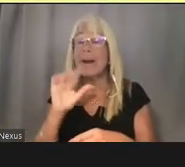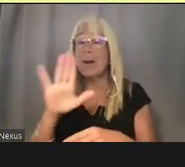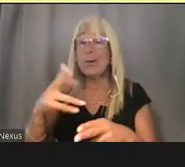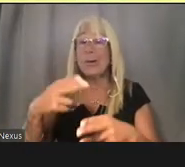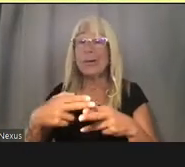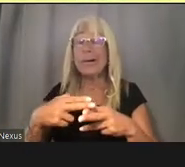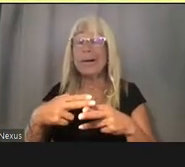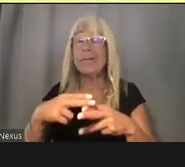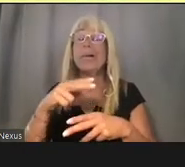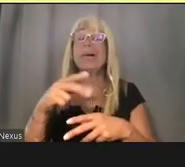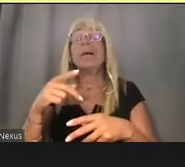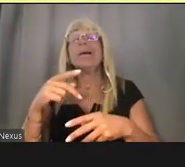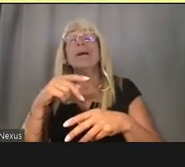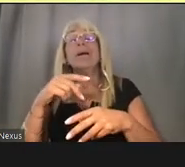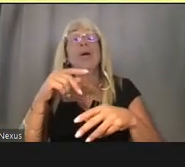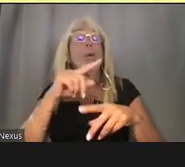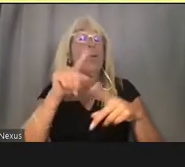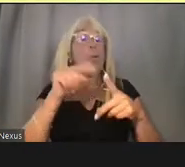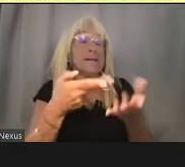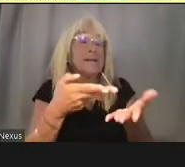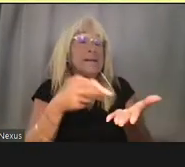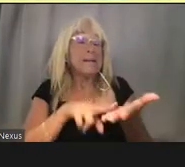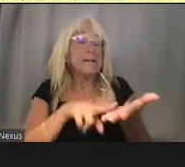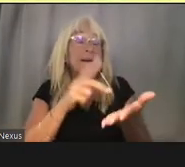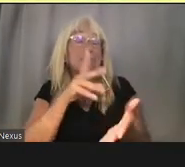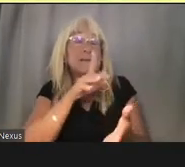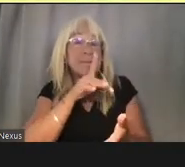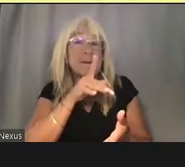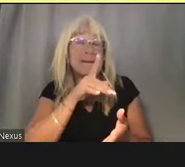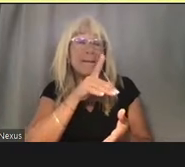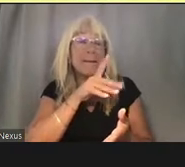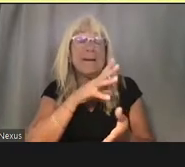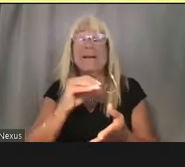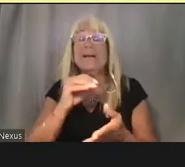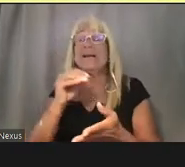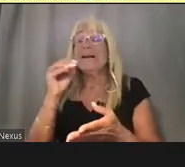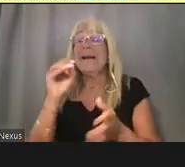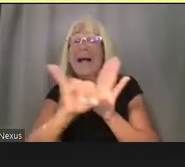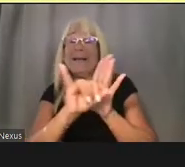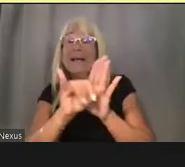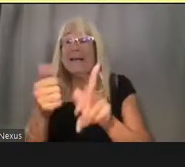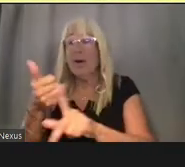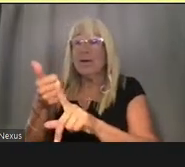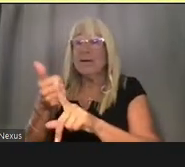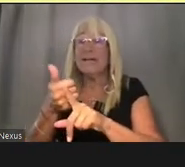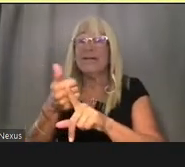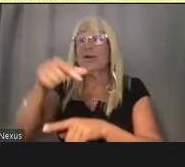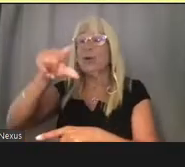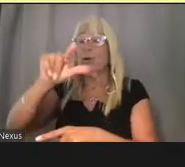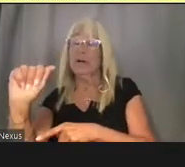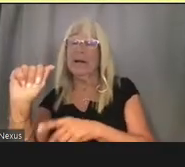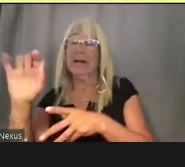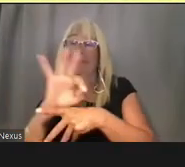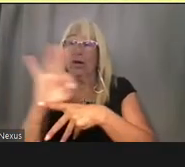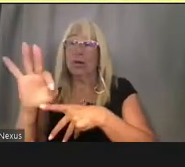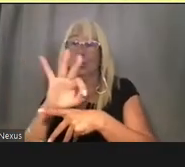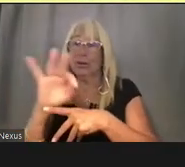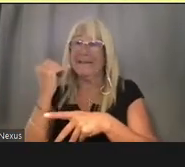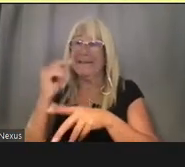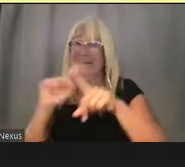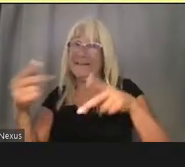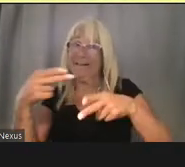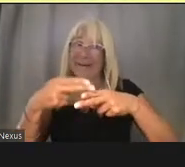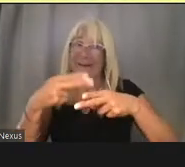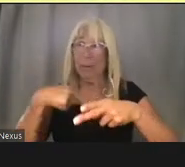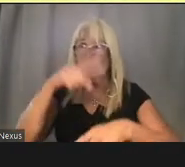you signed up to speak or if you did not sign up to speak but would like to speak please identify yourself in the Q a function you